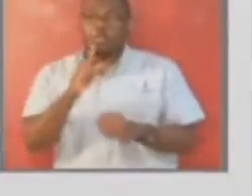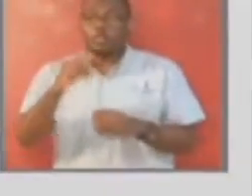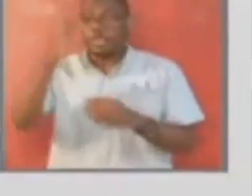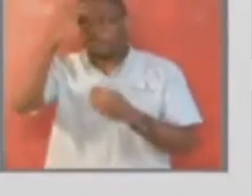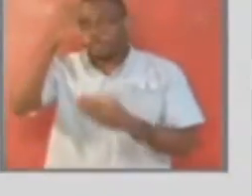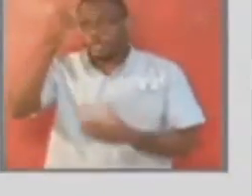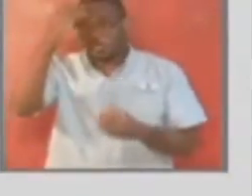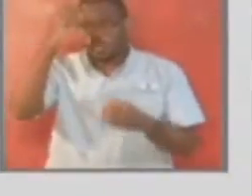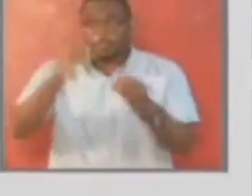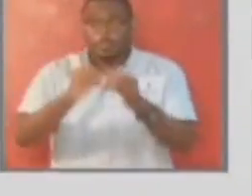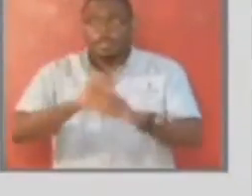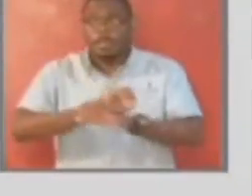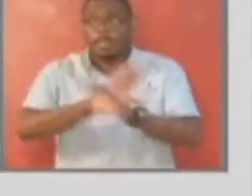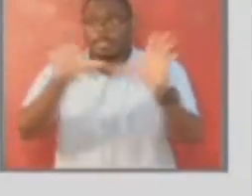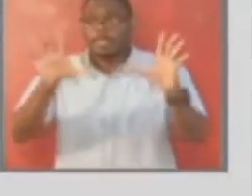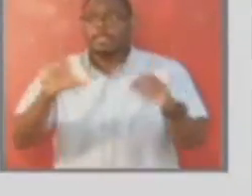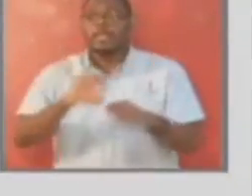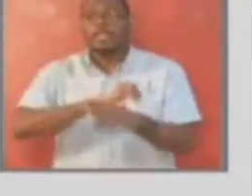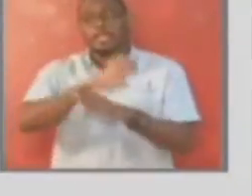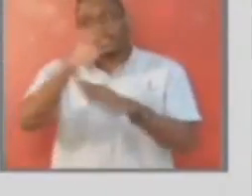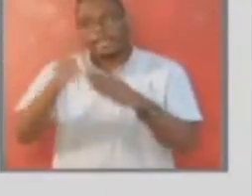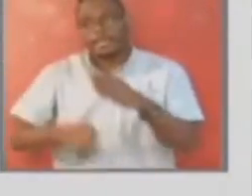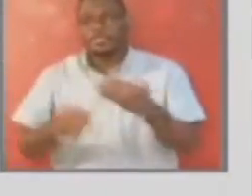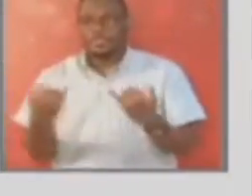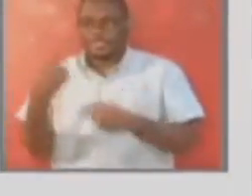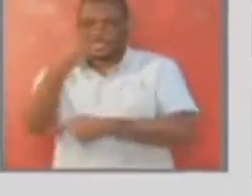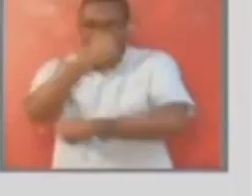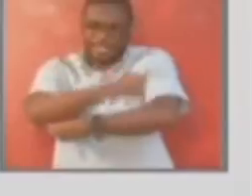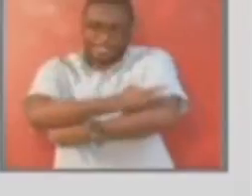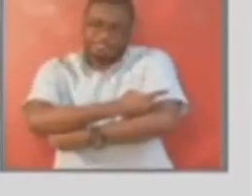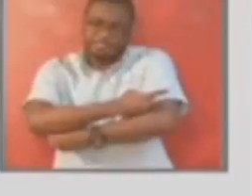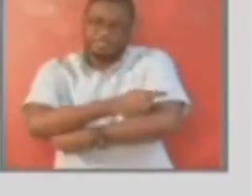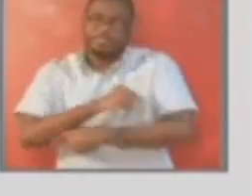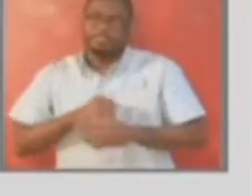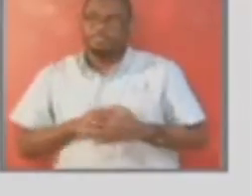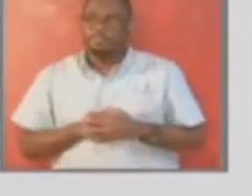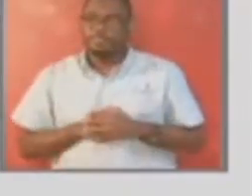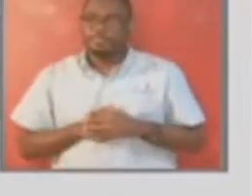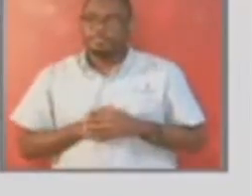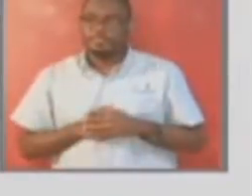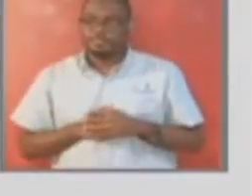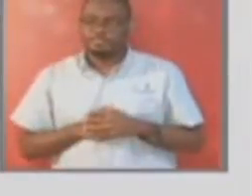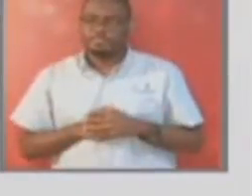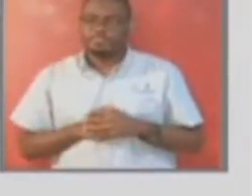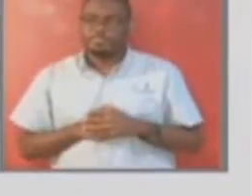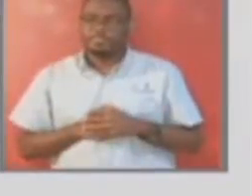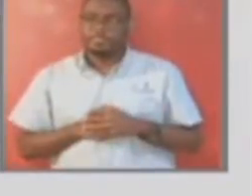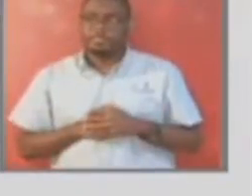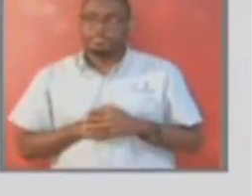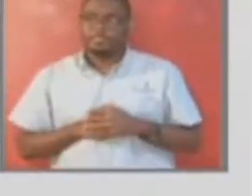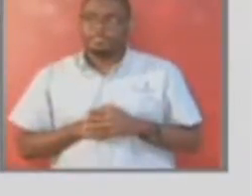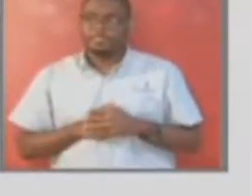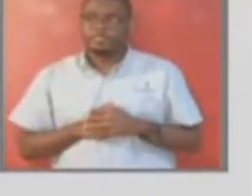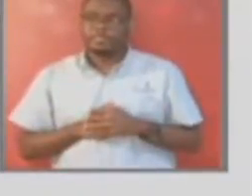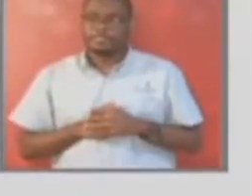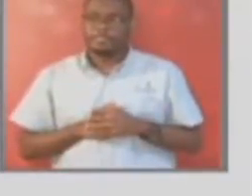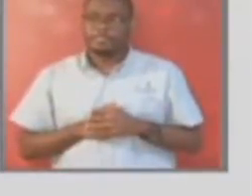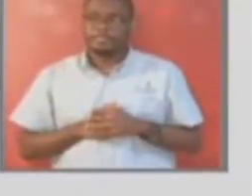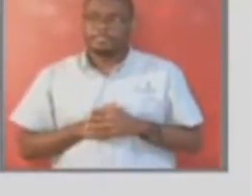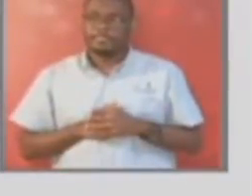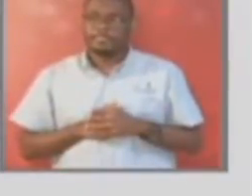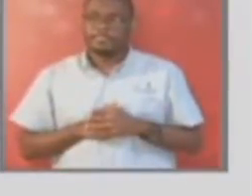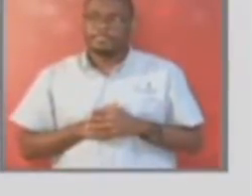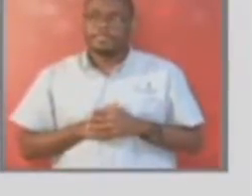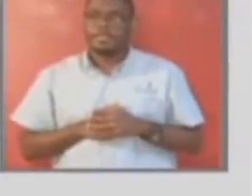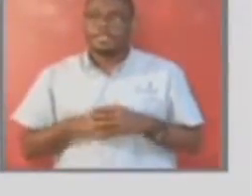We are at the end of our press conference today, and of course the media. We are at the end of the press conference today. We shared with you quite a